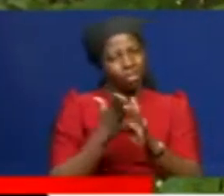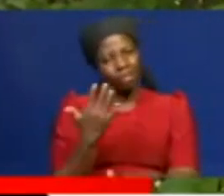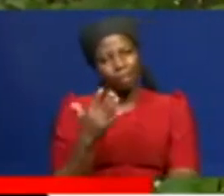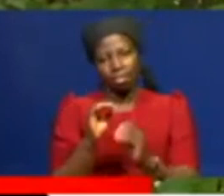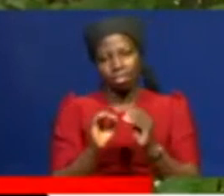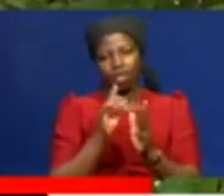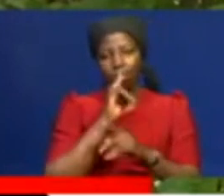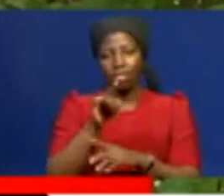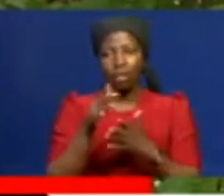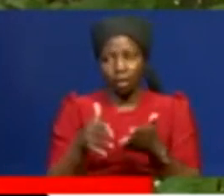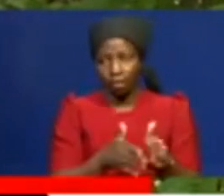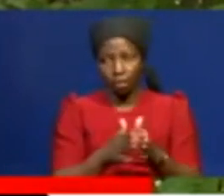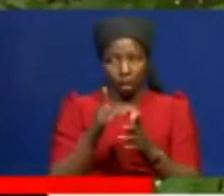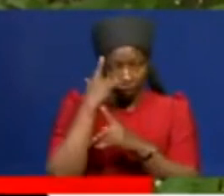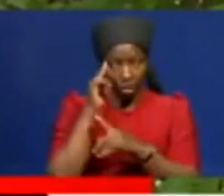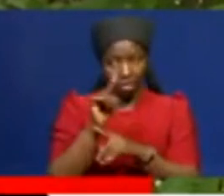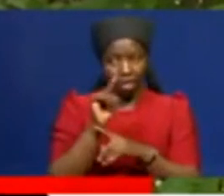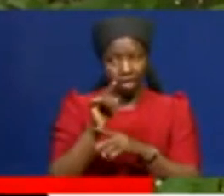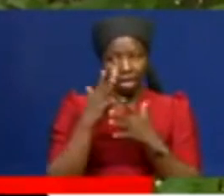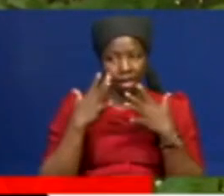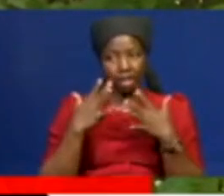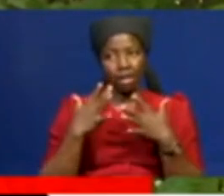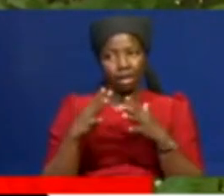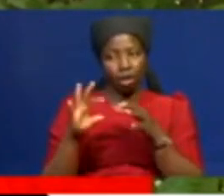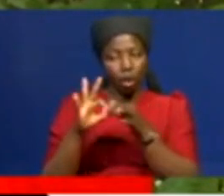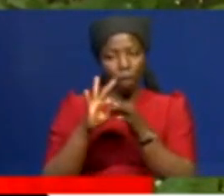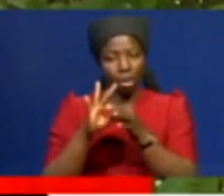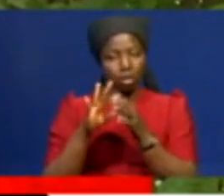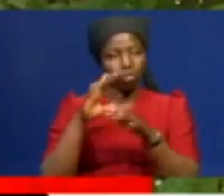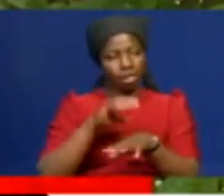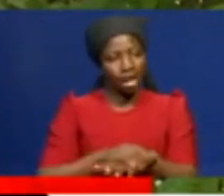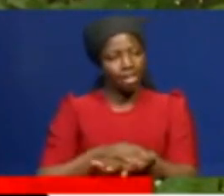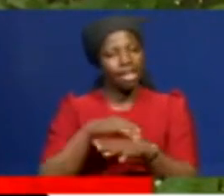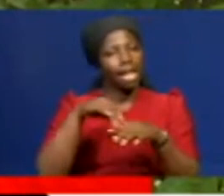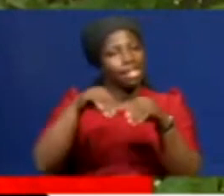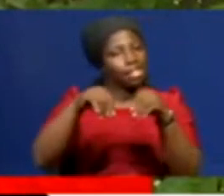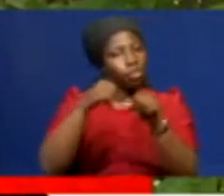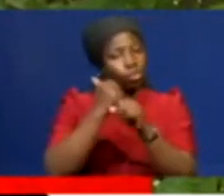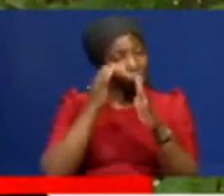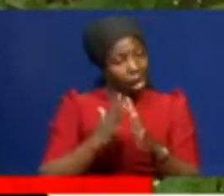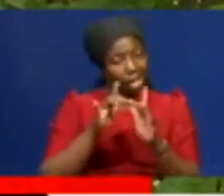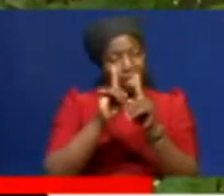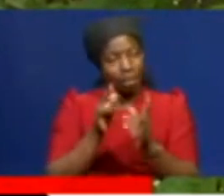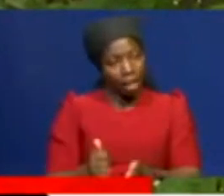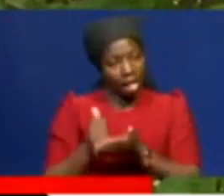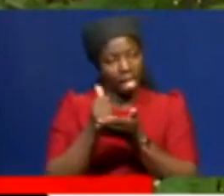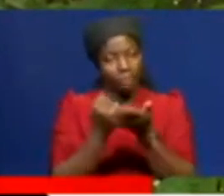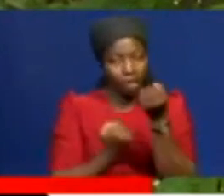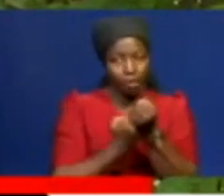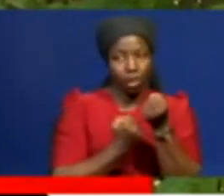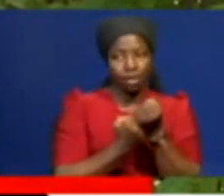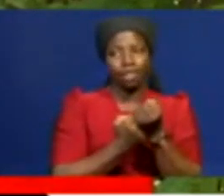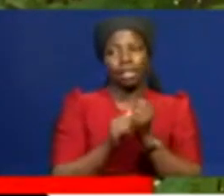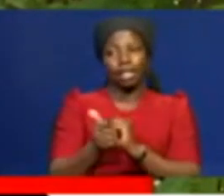an opportunity for these corporates to get competent personnel, but also through helping the rugby as a